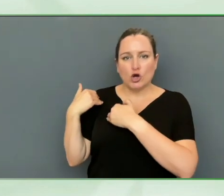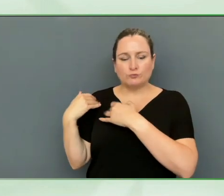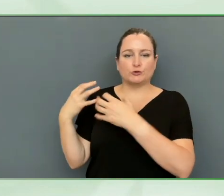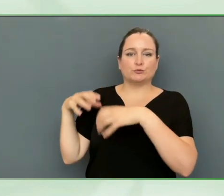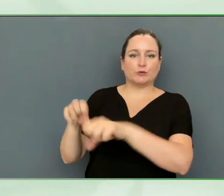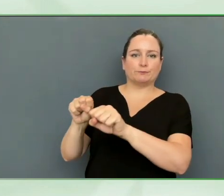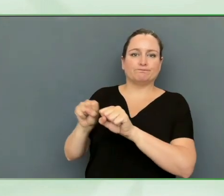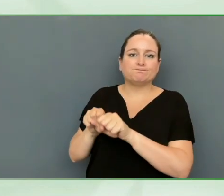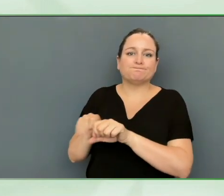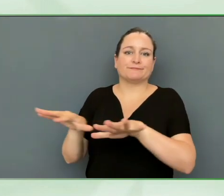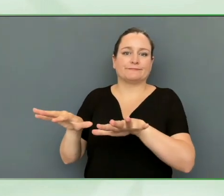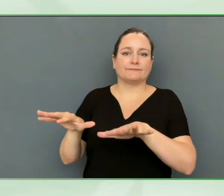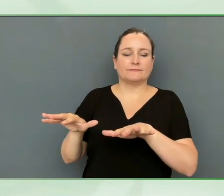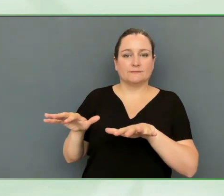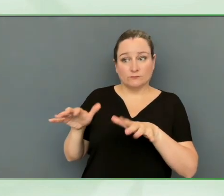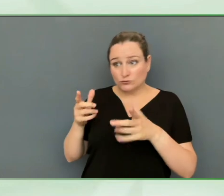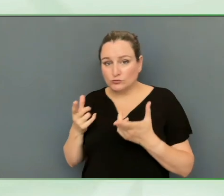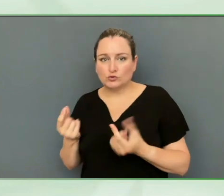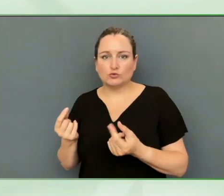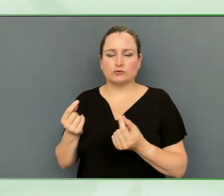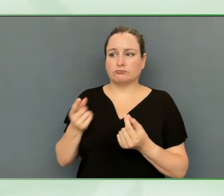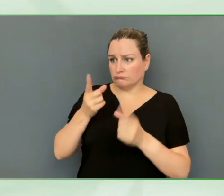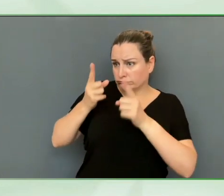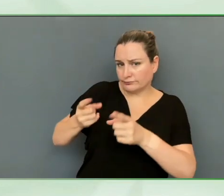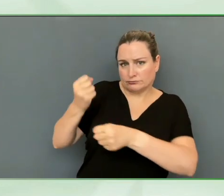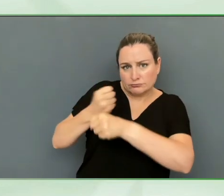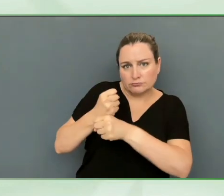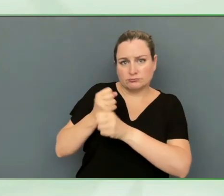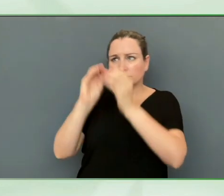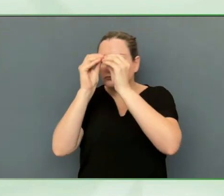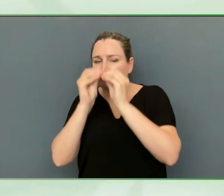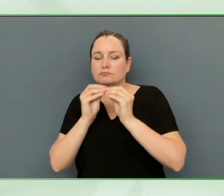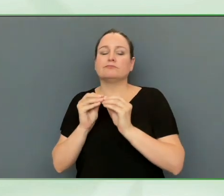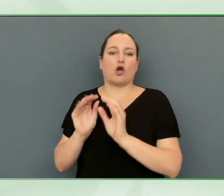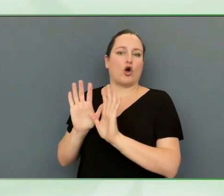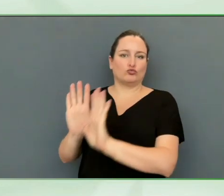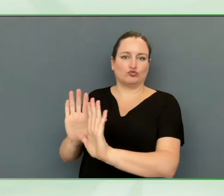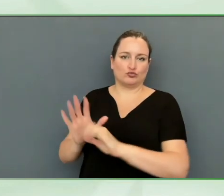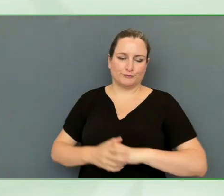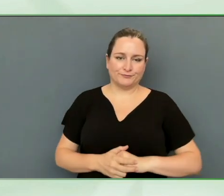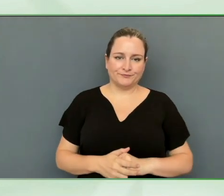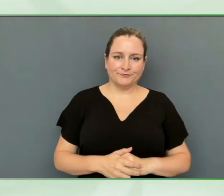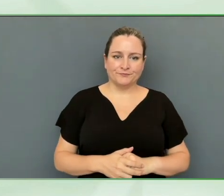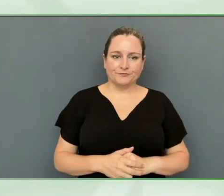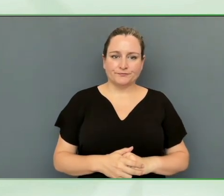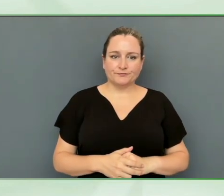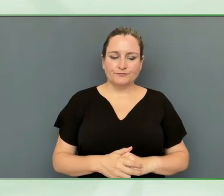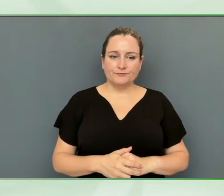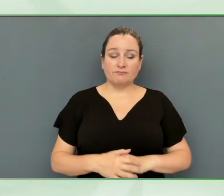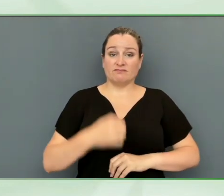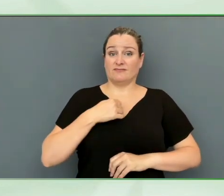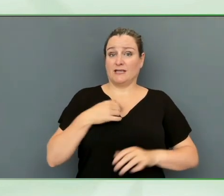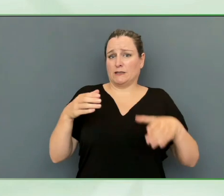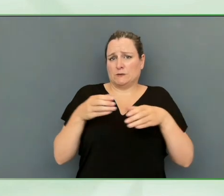enforcement of the different technical standards we write. We as an agency, being a small independent